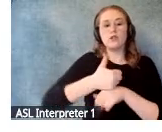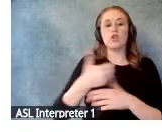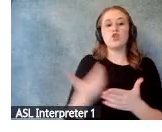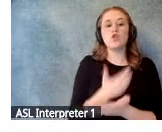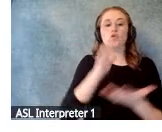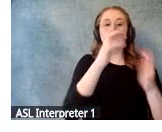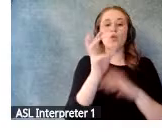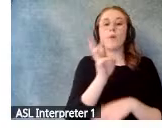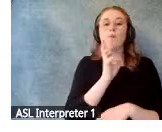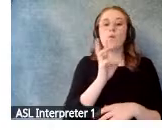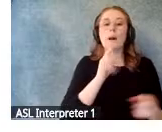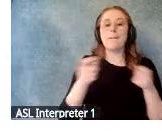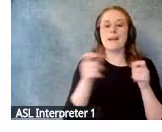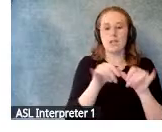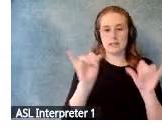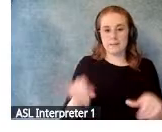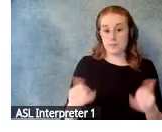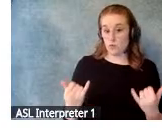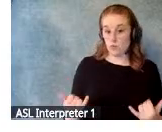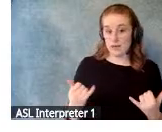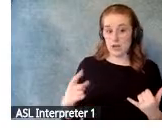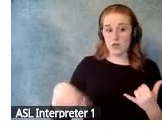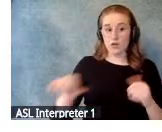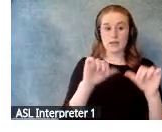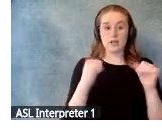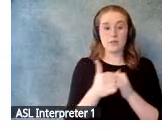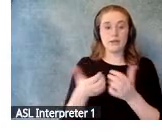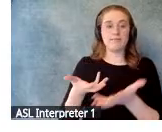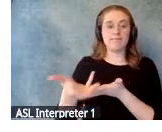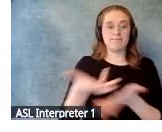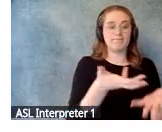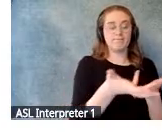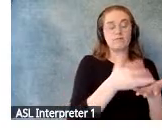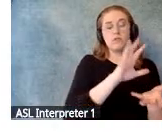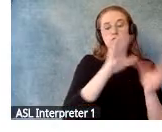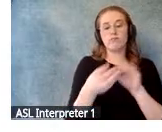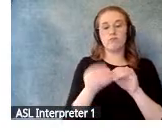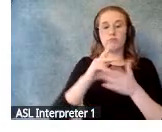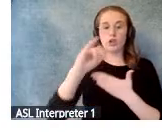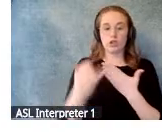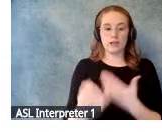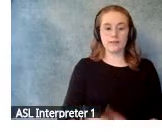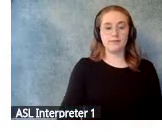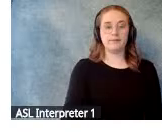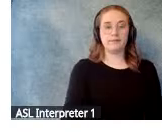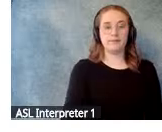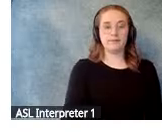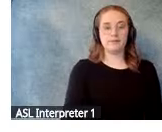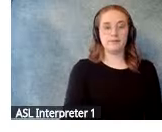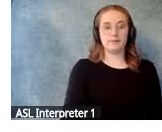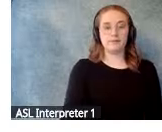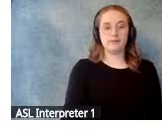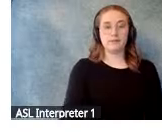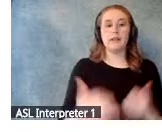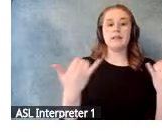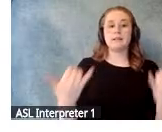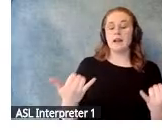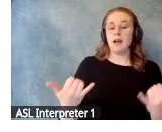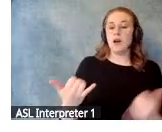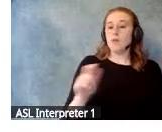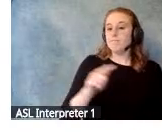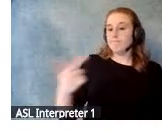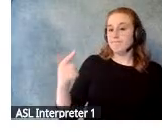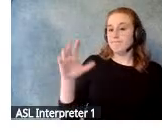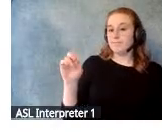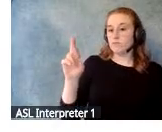system. At this time, those agencies are being consulted as part of the overall project. And now, Corey